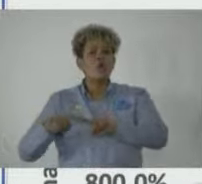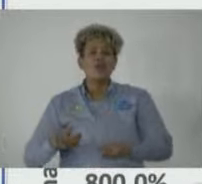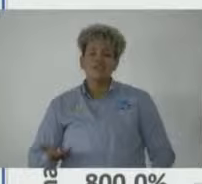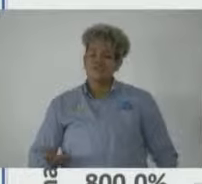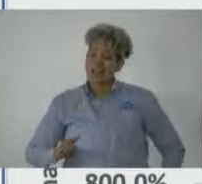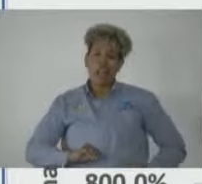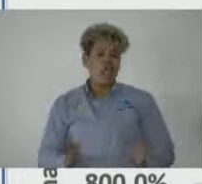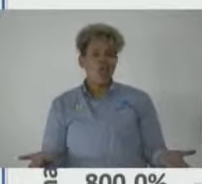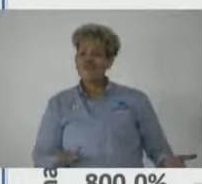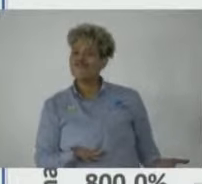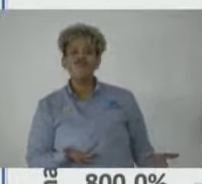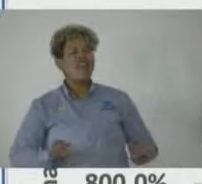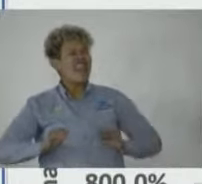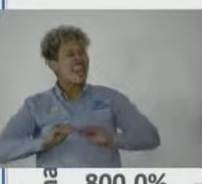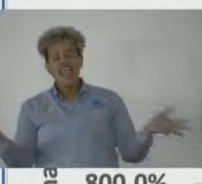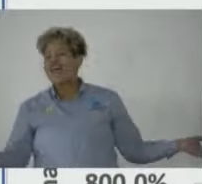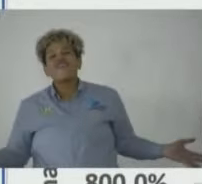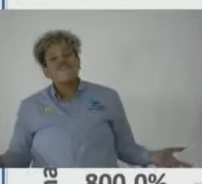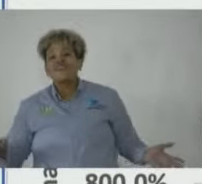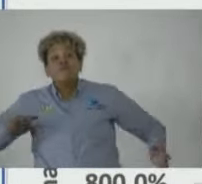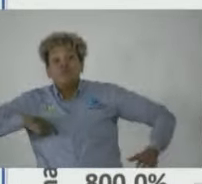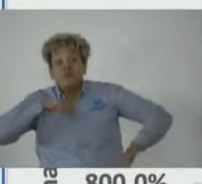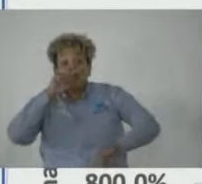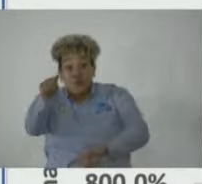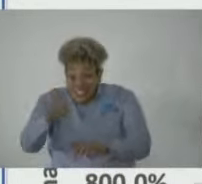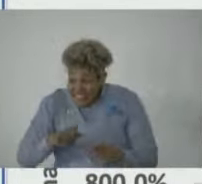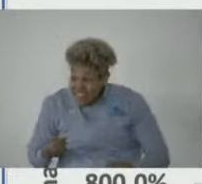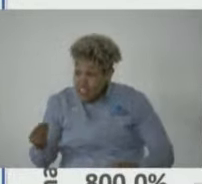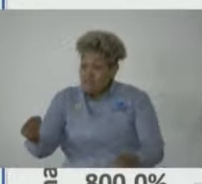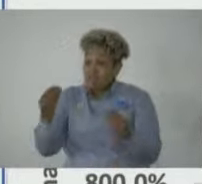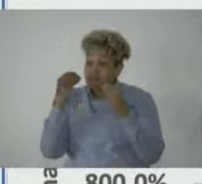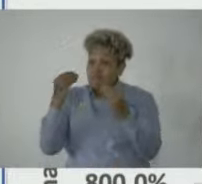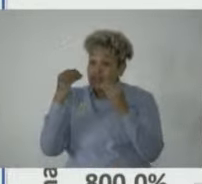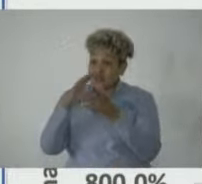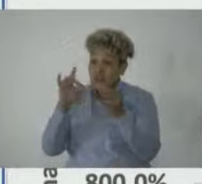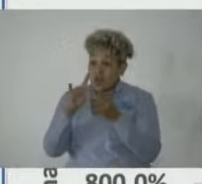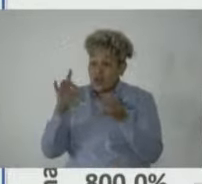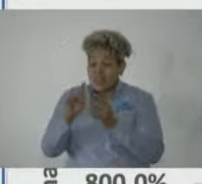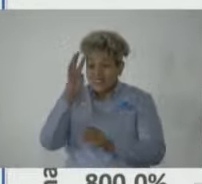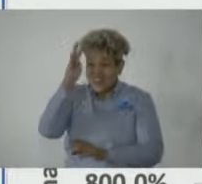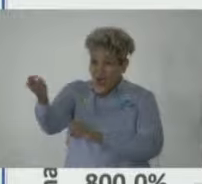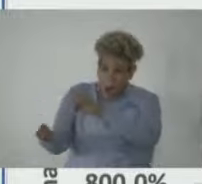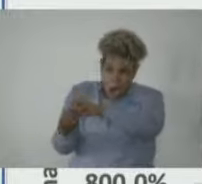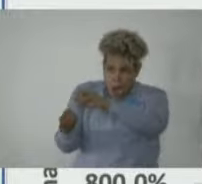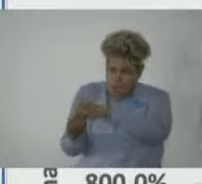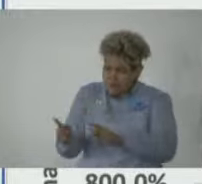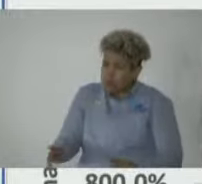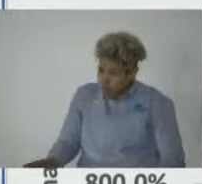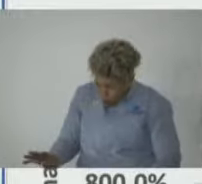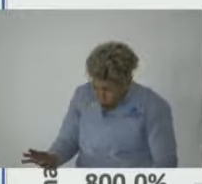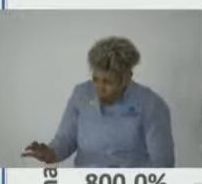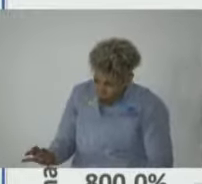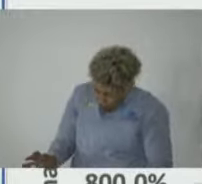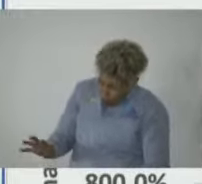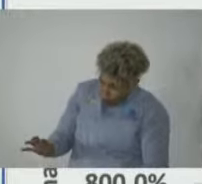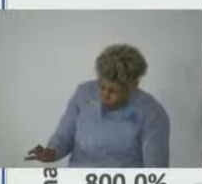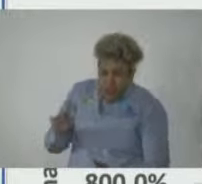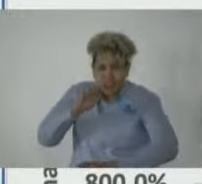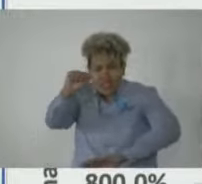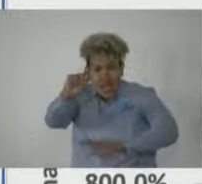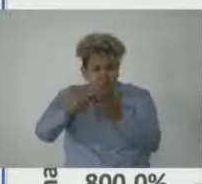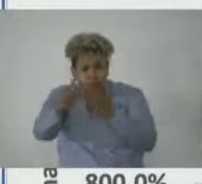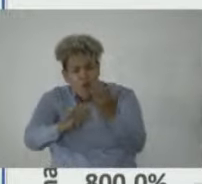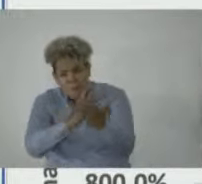unmistakable. Unmistakable. We have been fed a narrative, Madam Speaker, that is misleading. Of course the program